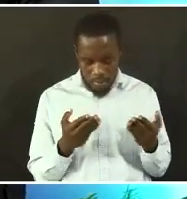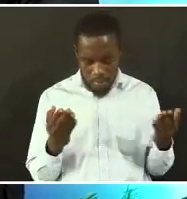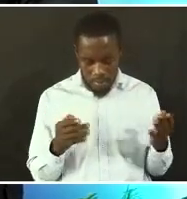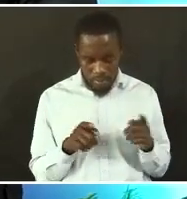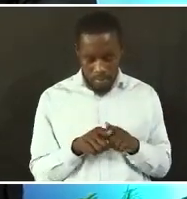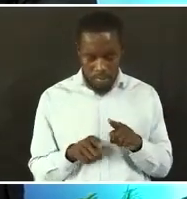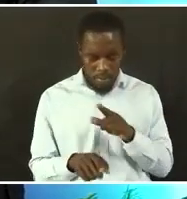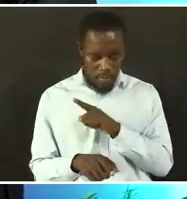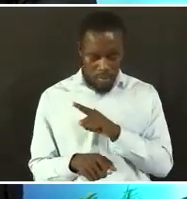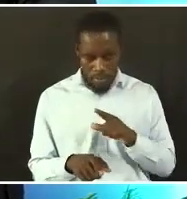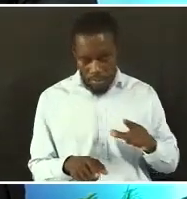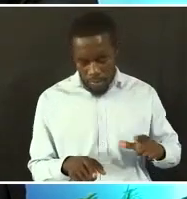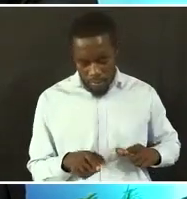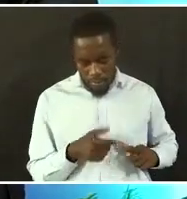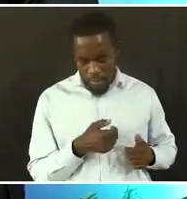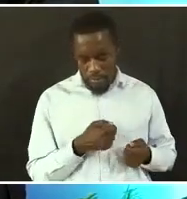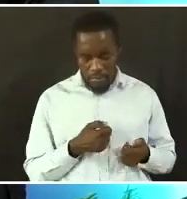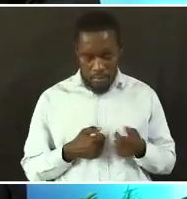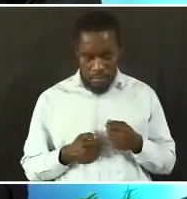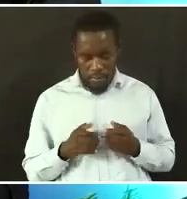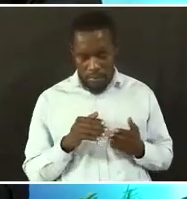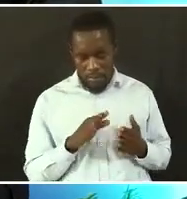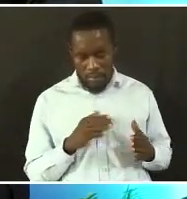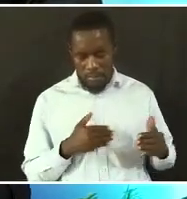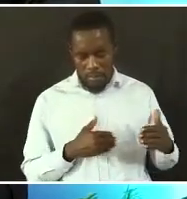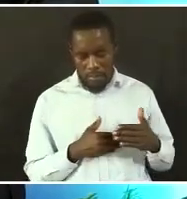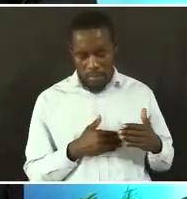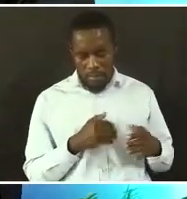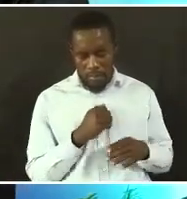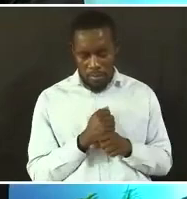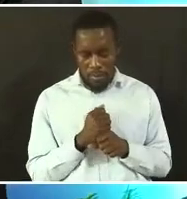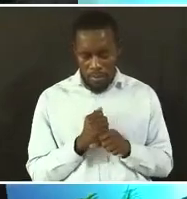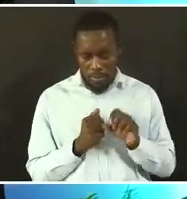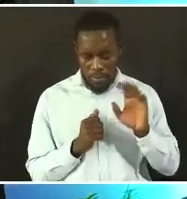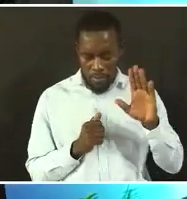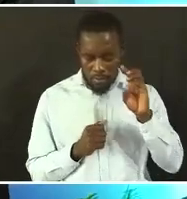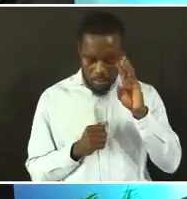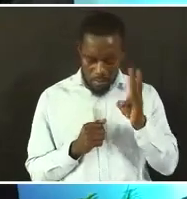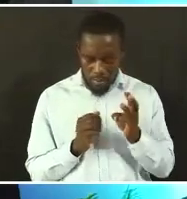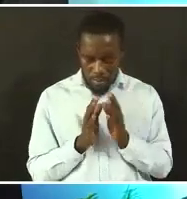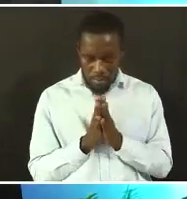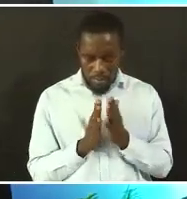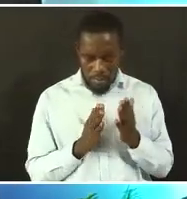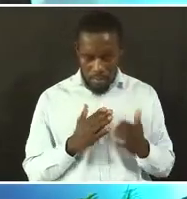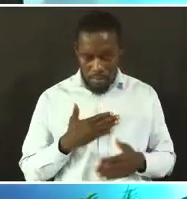may draw us closer to you to do your will at all times, is my prayer